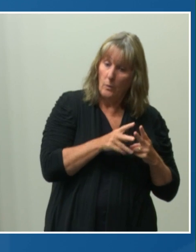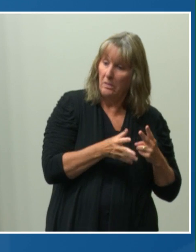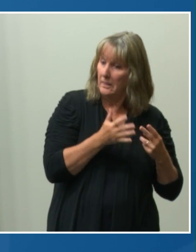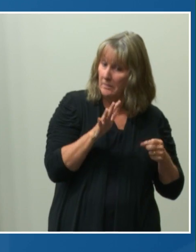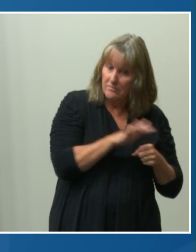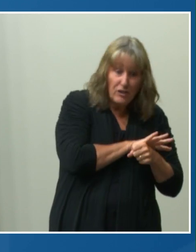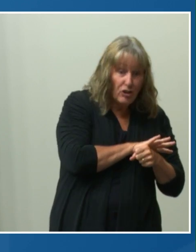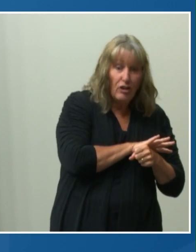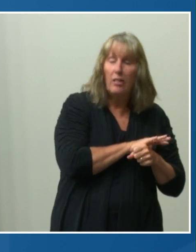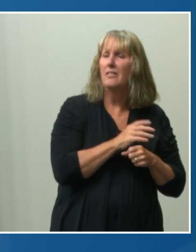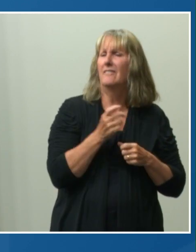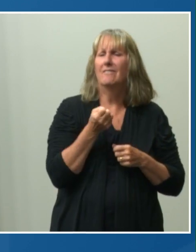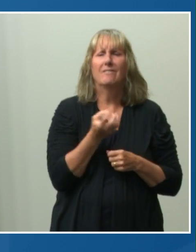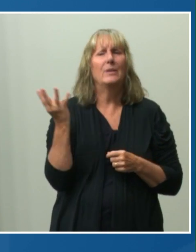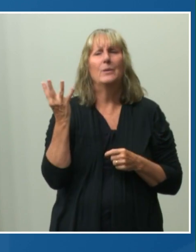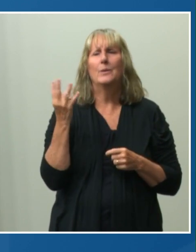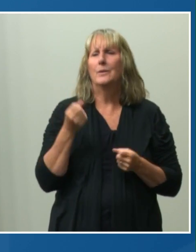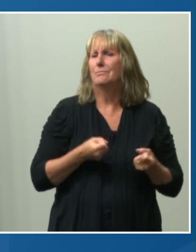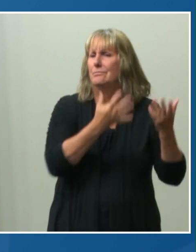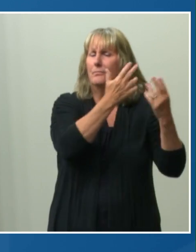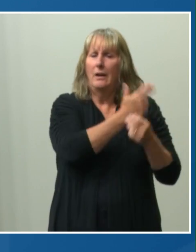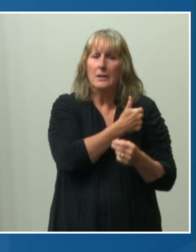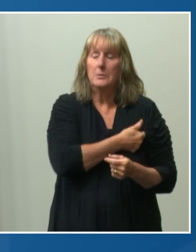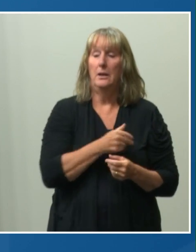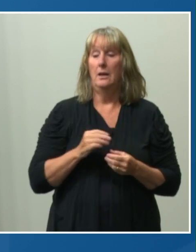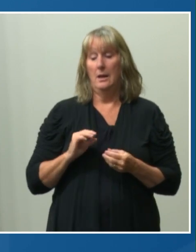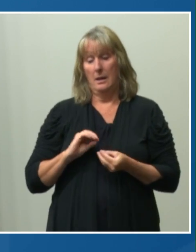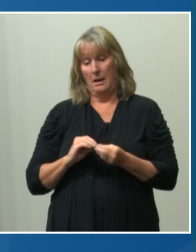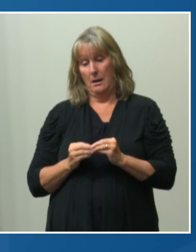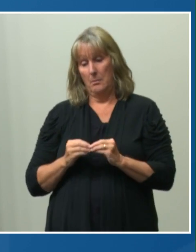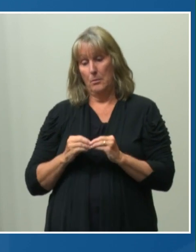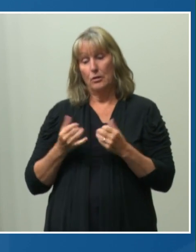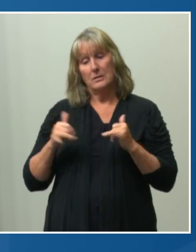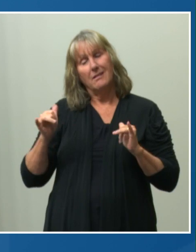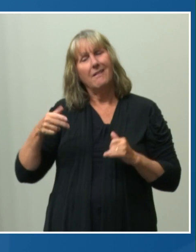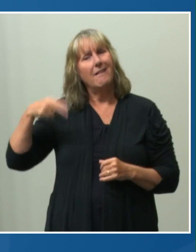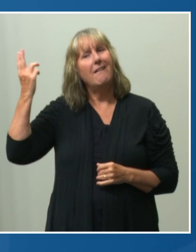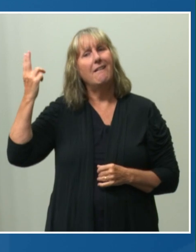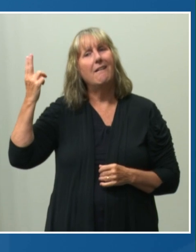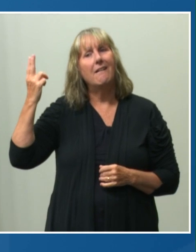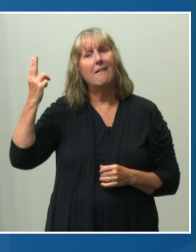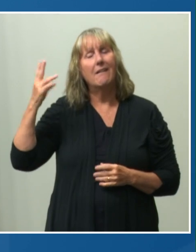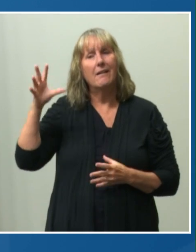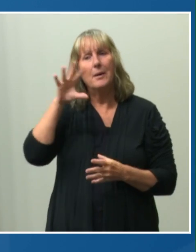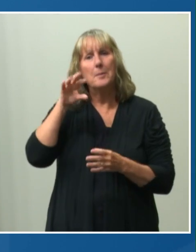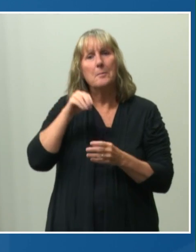are hospitalized. The hospitalization numbers still are really high among